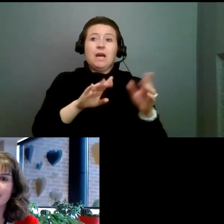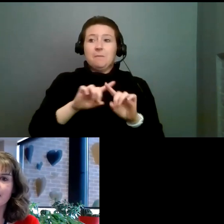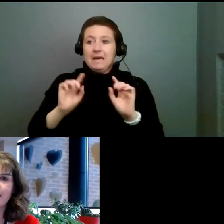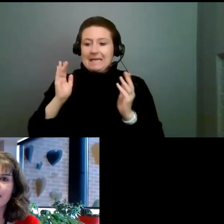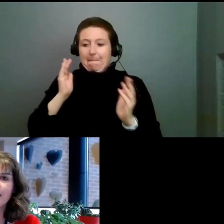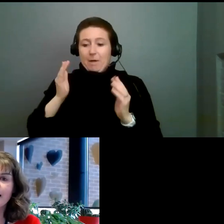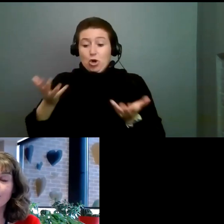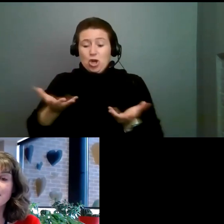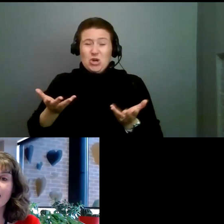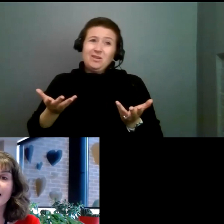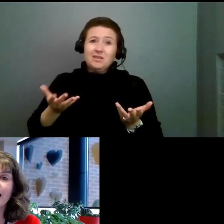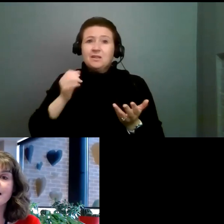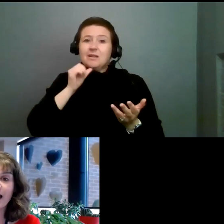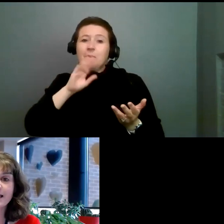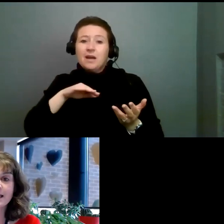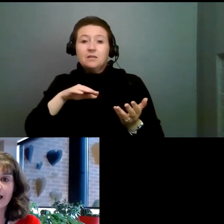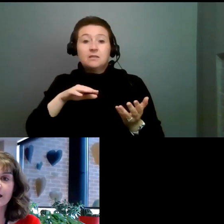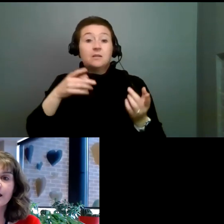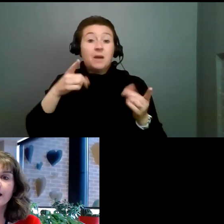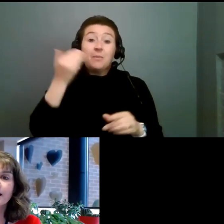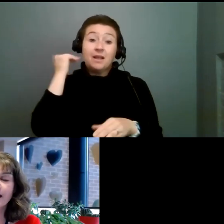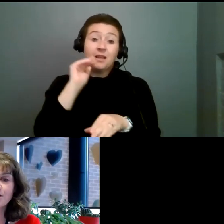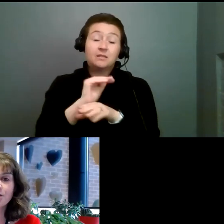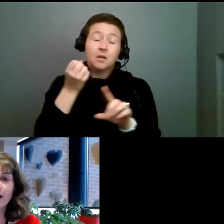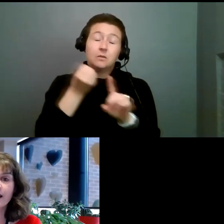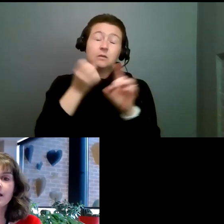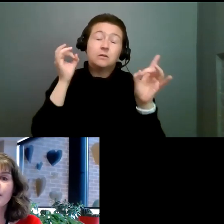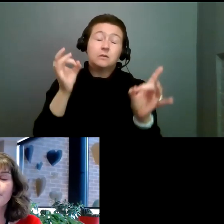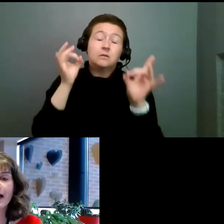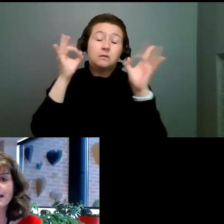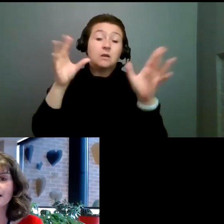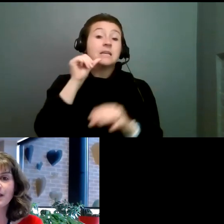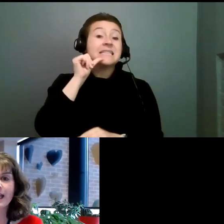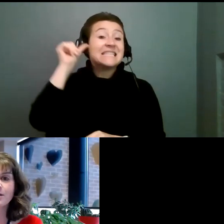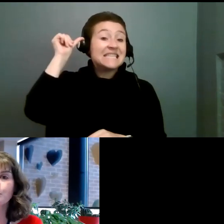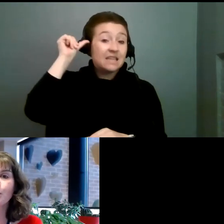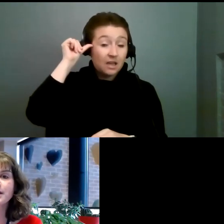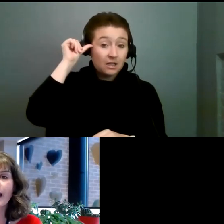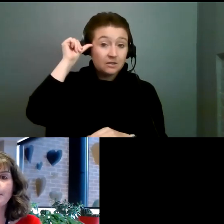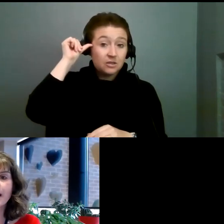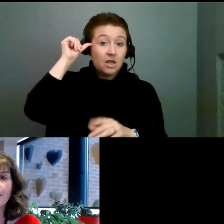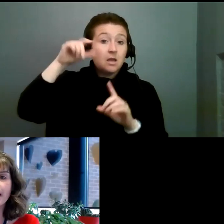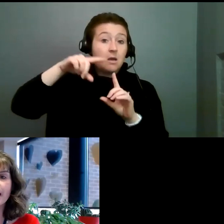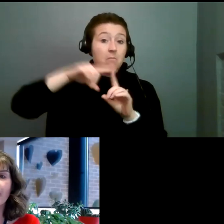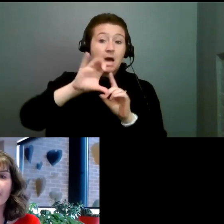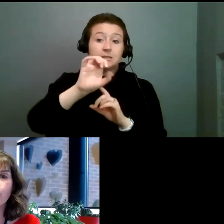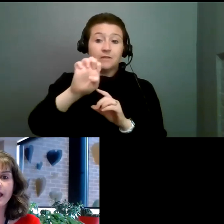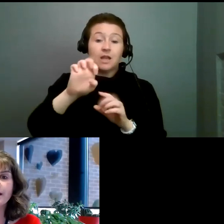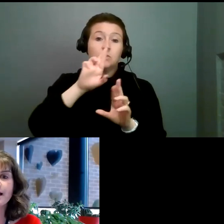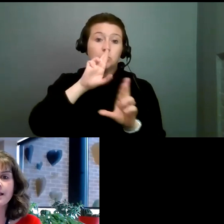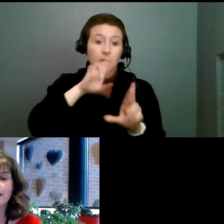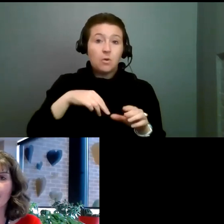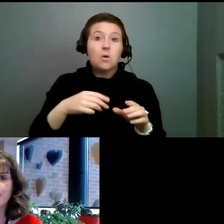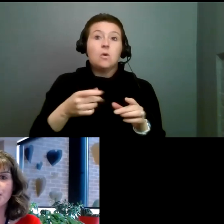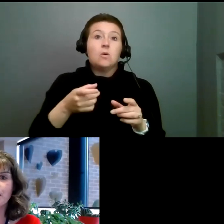places. That was not the case last night. Yesterday, the positive case reports kept coming in like winnings